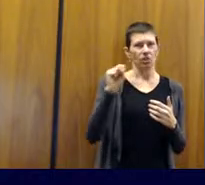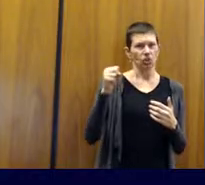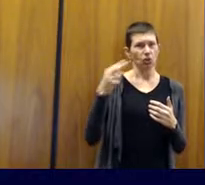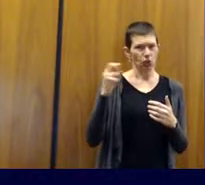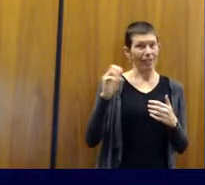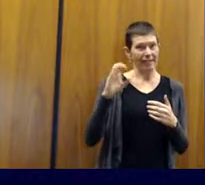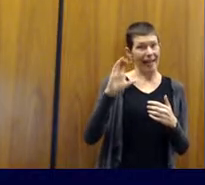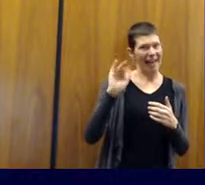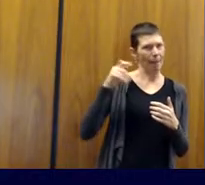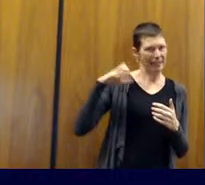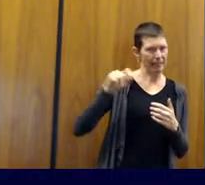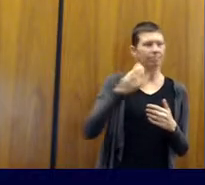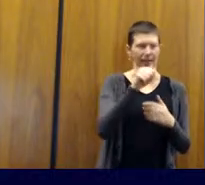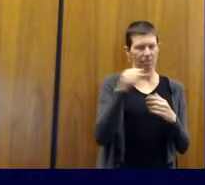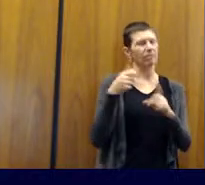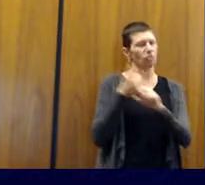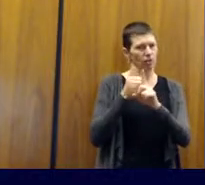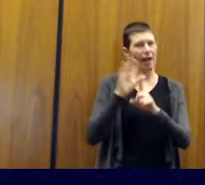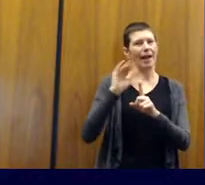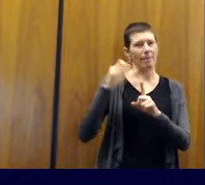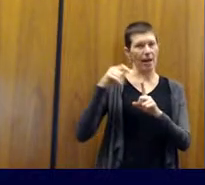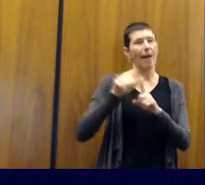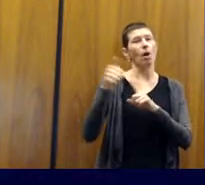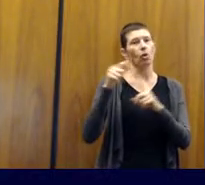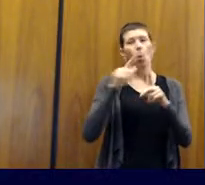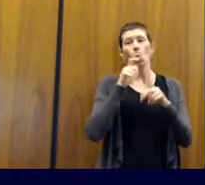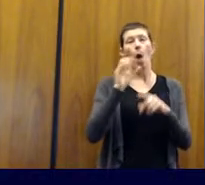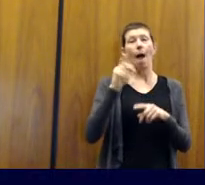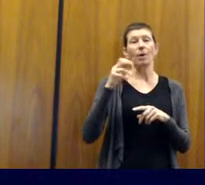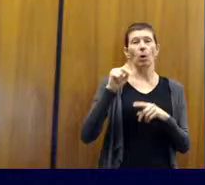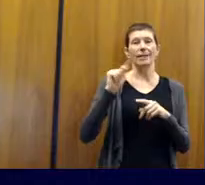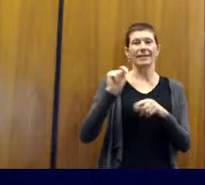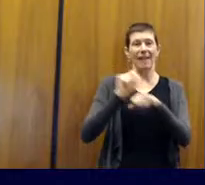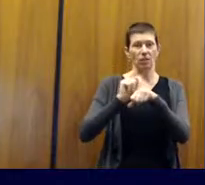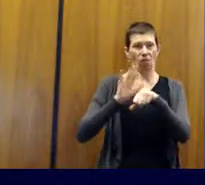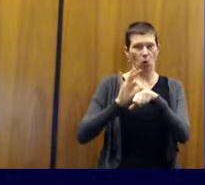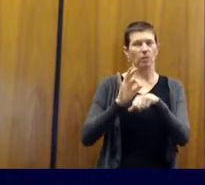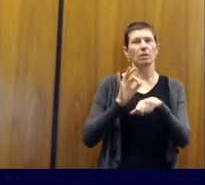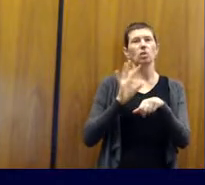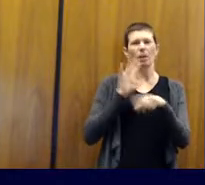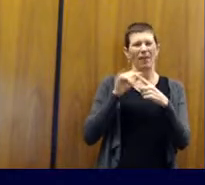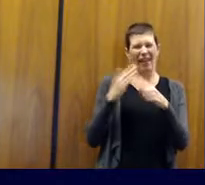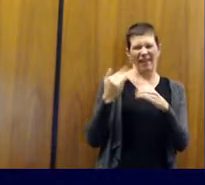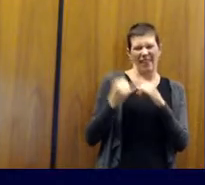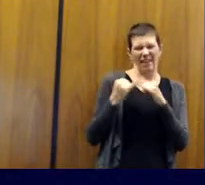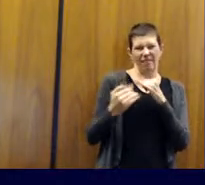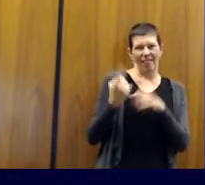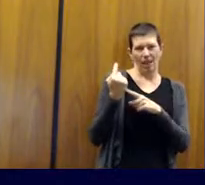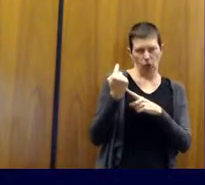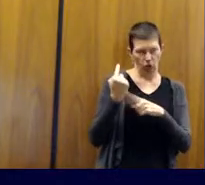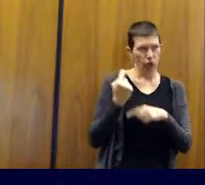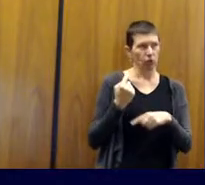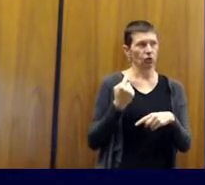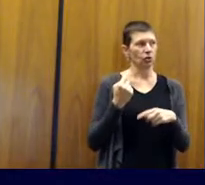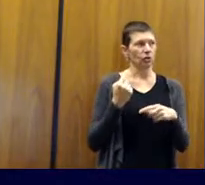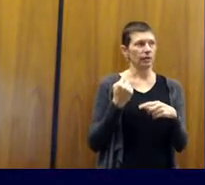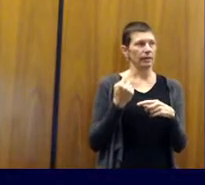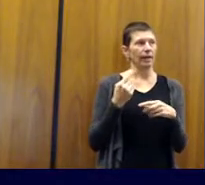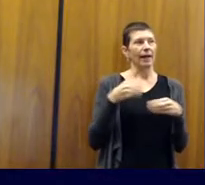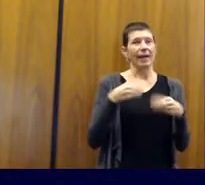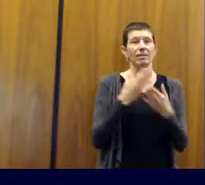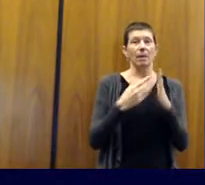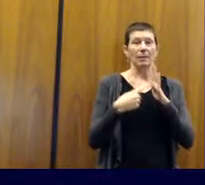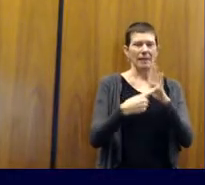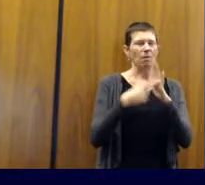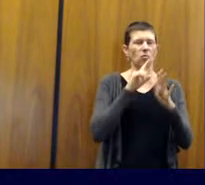captain. Okay. And others from the opioid task force spoke about this at the end of last year and gave us some examples of